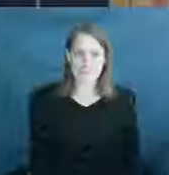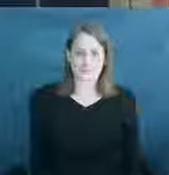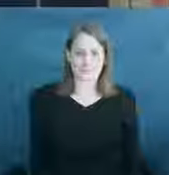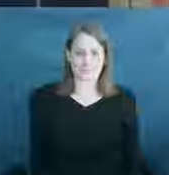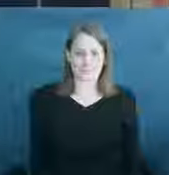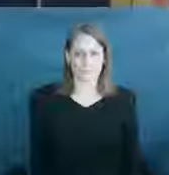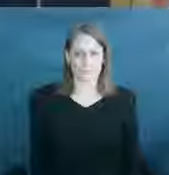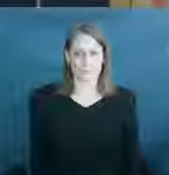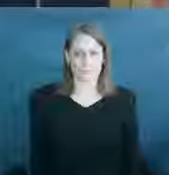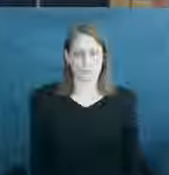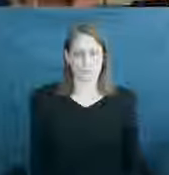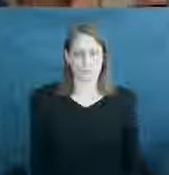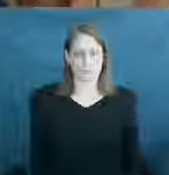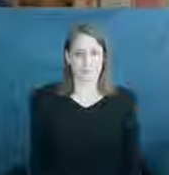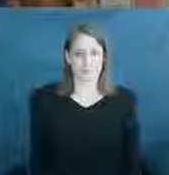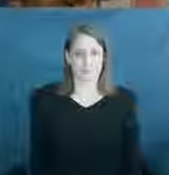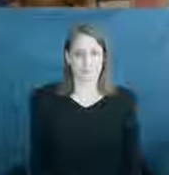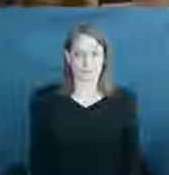life.